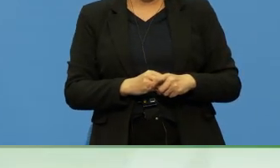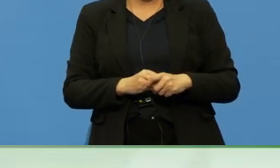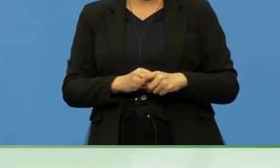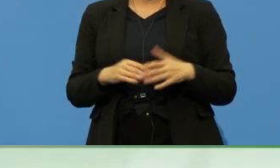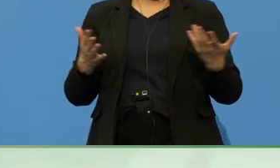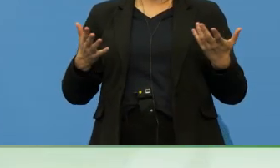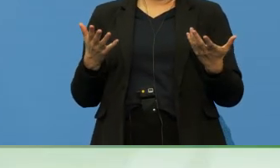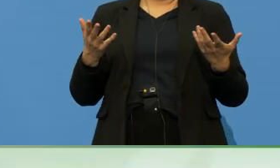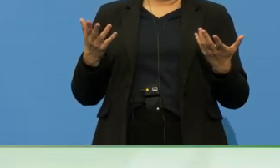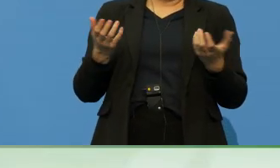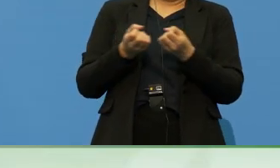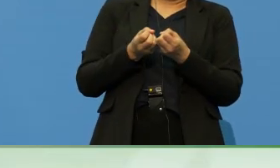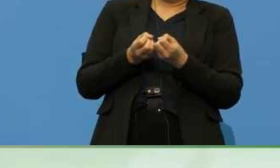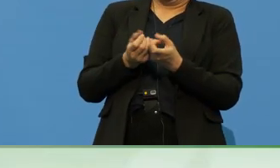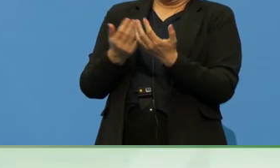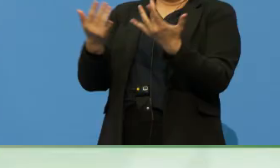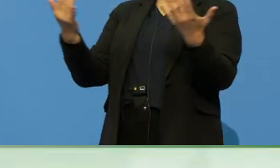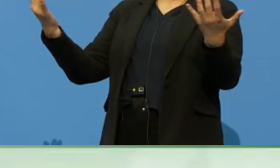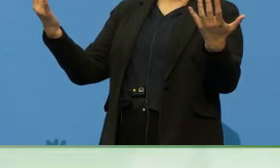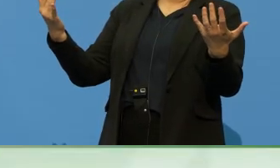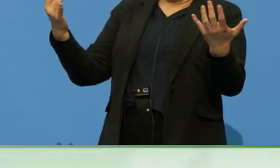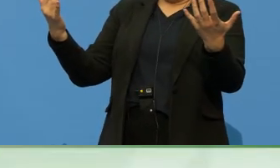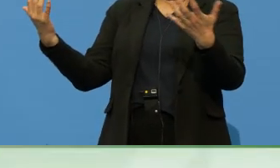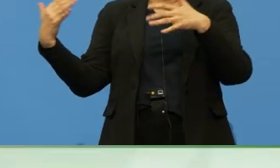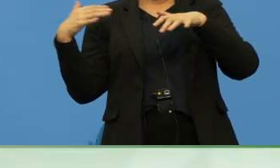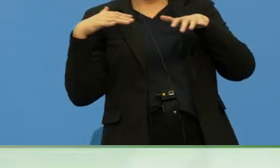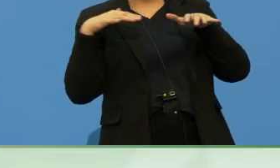use this kind of solutions. So that's why.